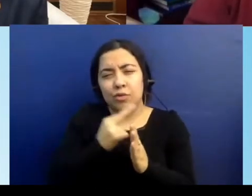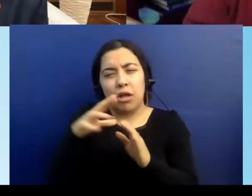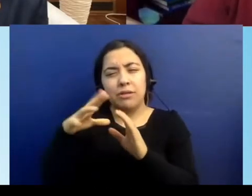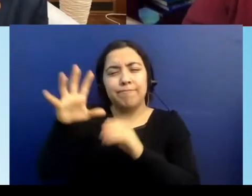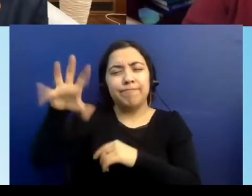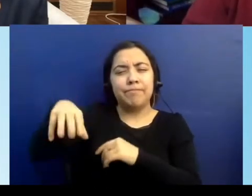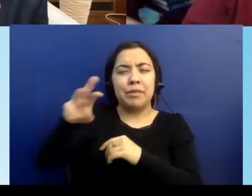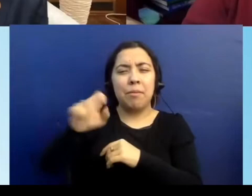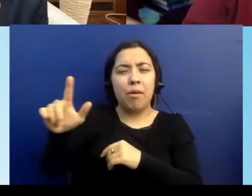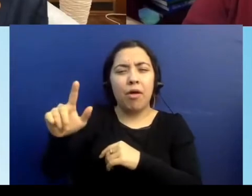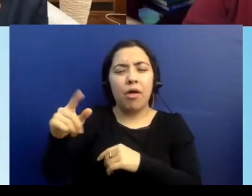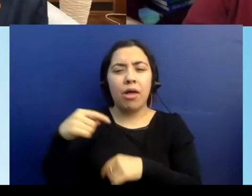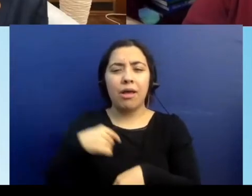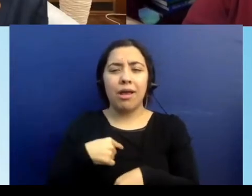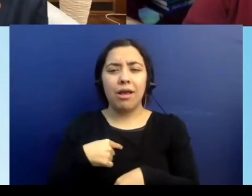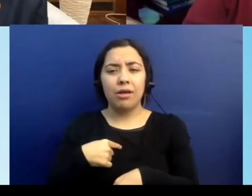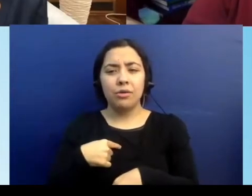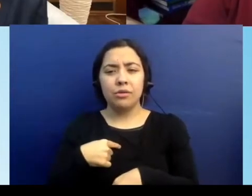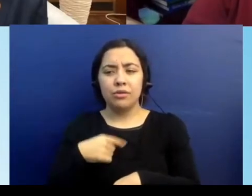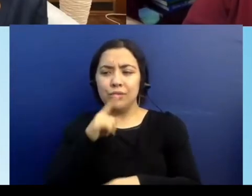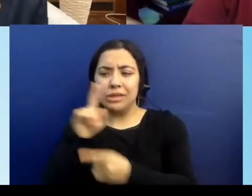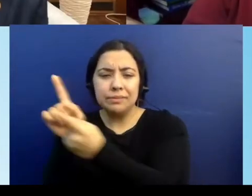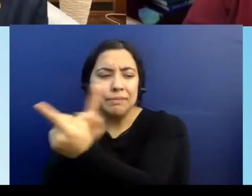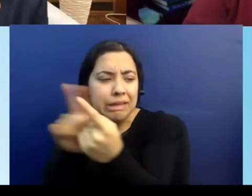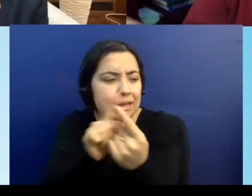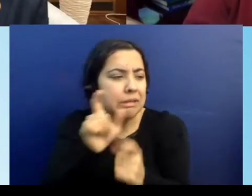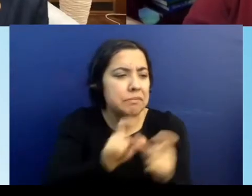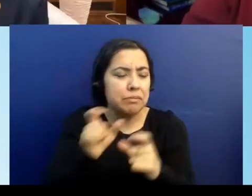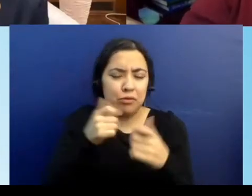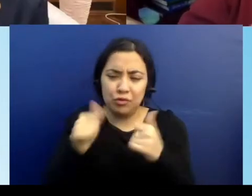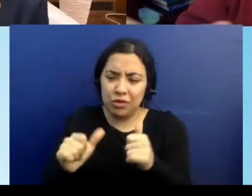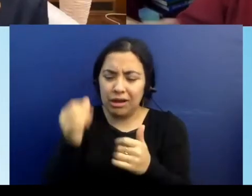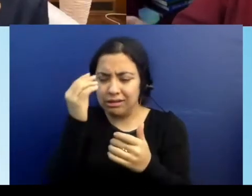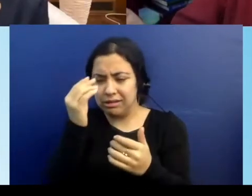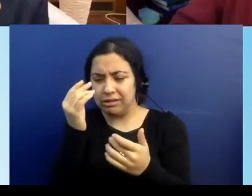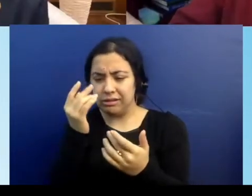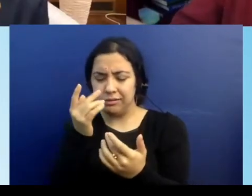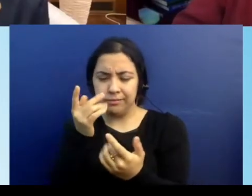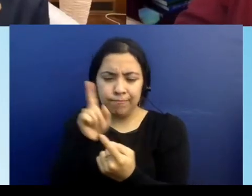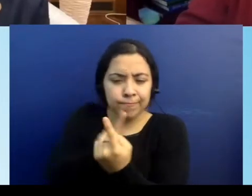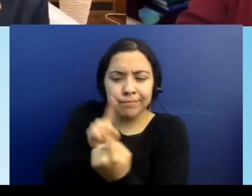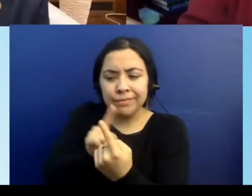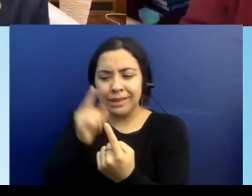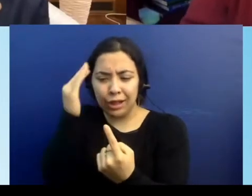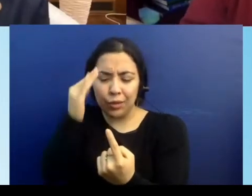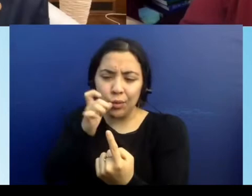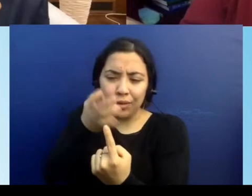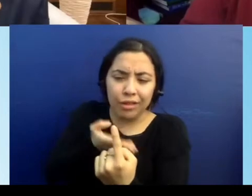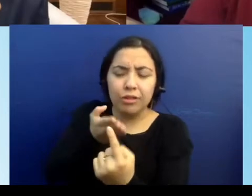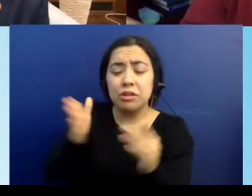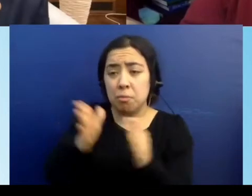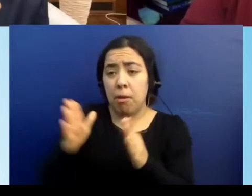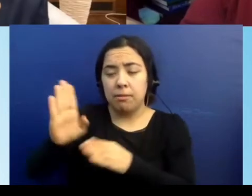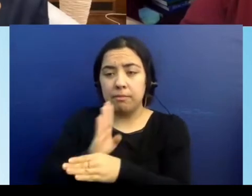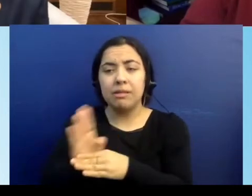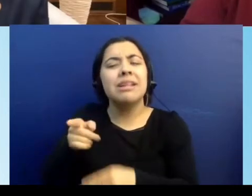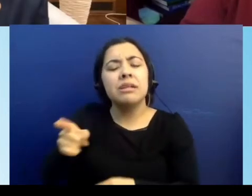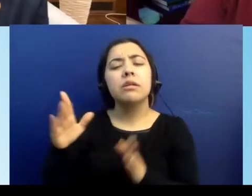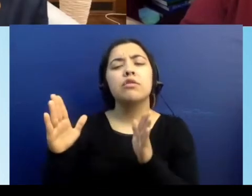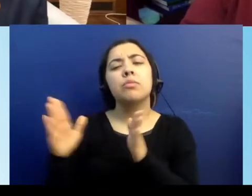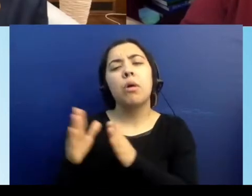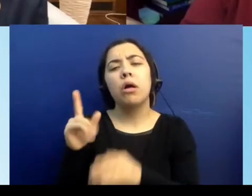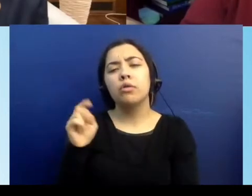hands and getting to know some of the people at these small businesses that had been affected. And this was a small strip mall in